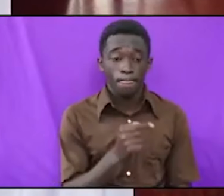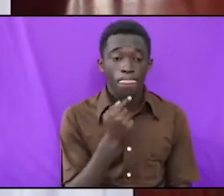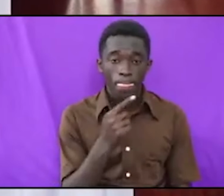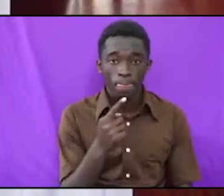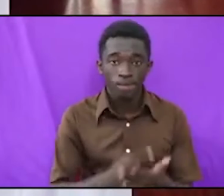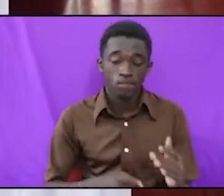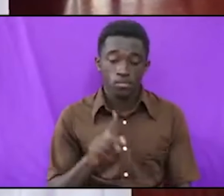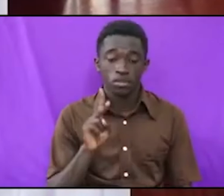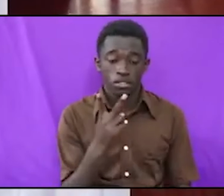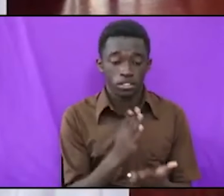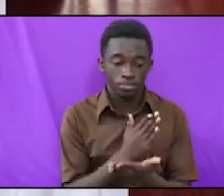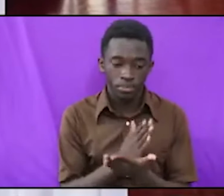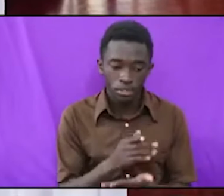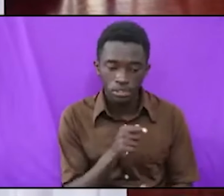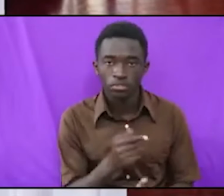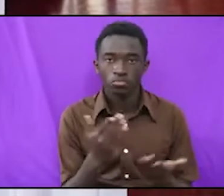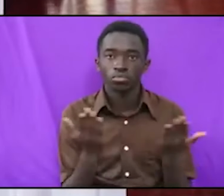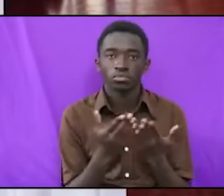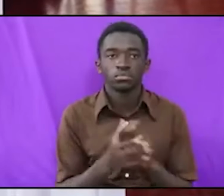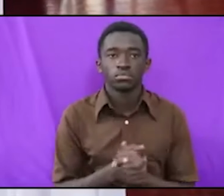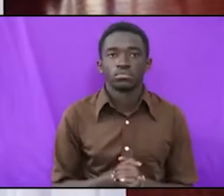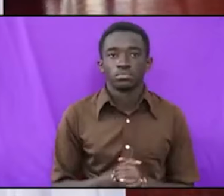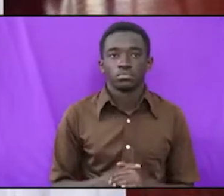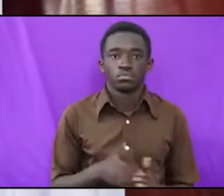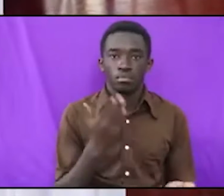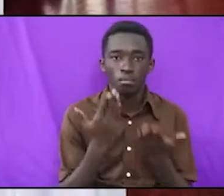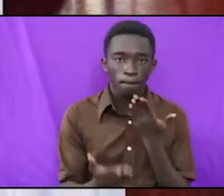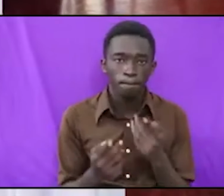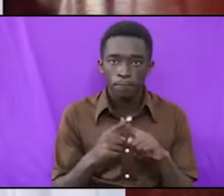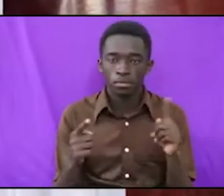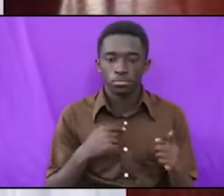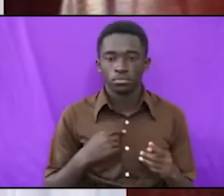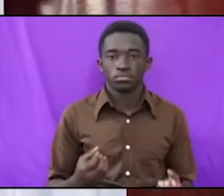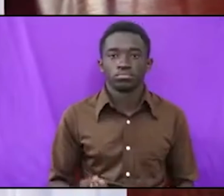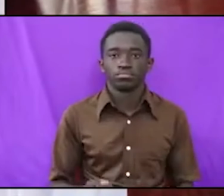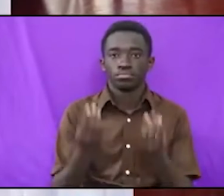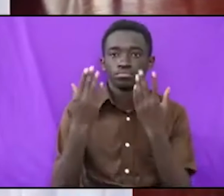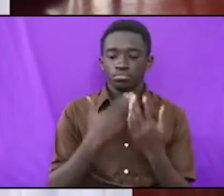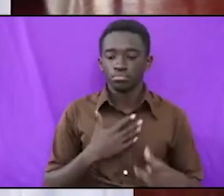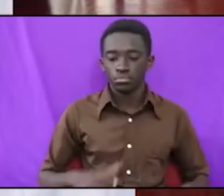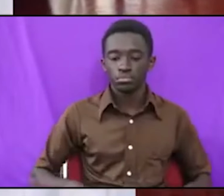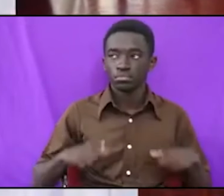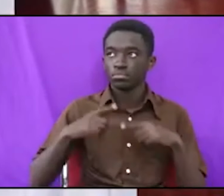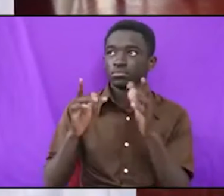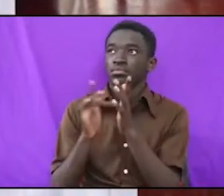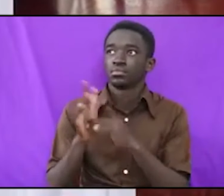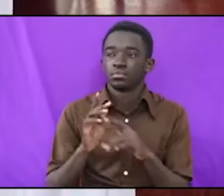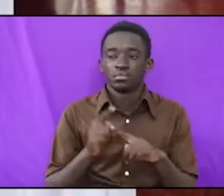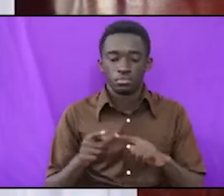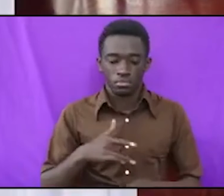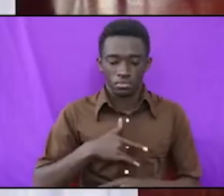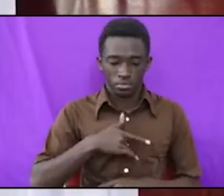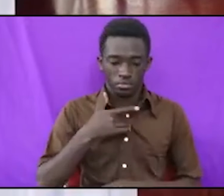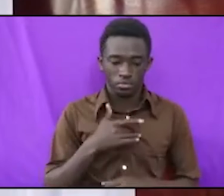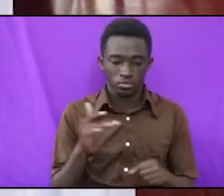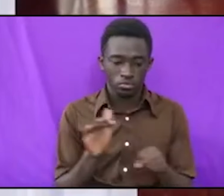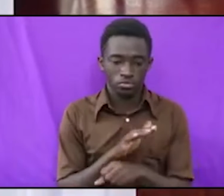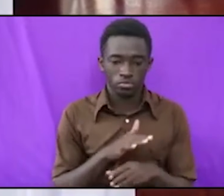part, I'm not sure. But I've committed my life to Jesus, but I don't think I have fully surrendered to